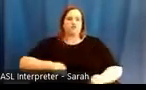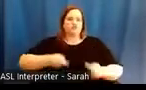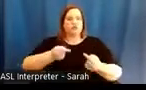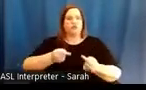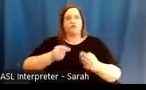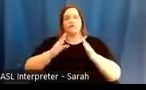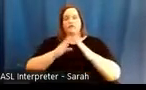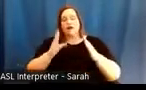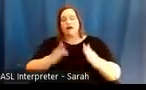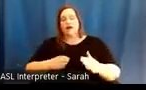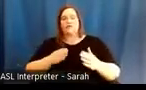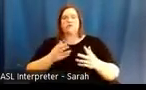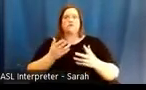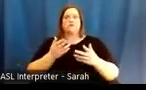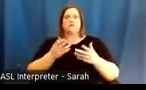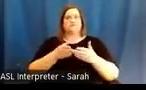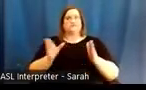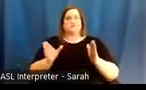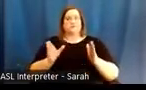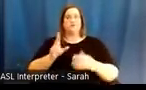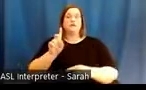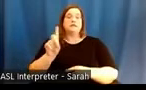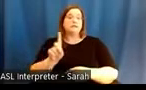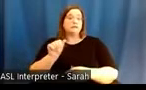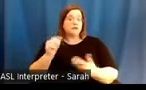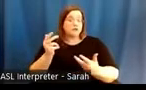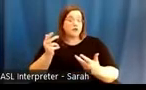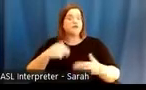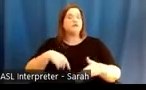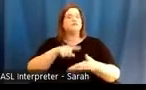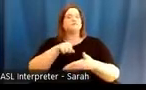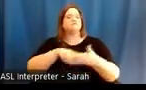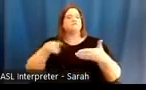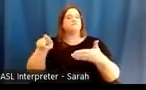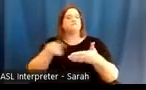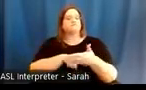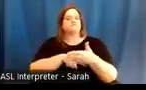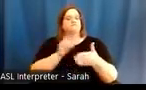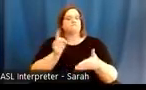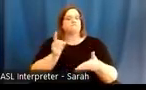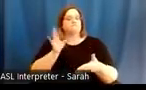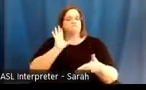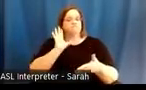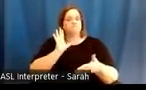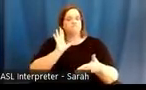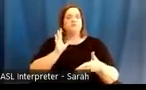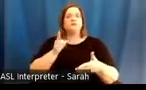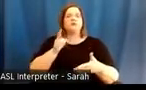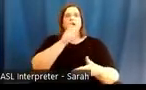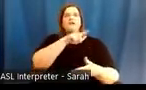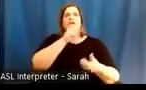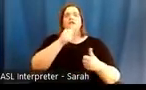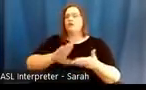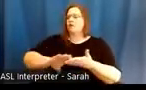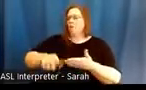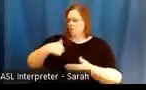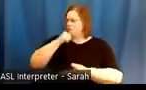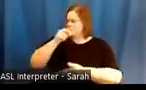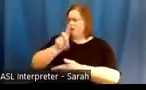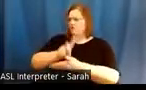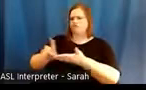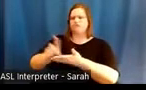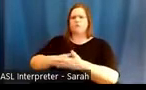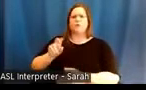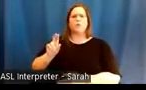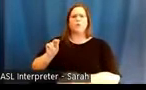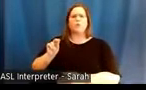with people with disabilities is discrimination is really big. And they try to get away with saying they're not discriminating by giving